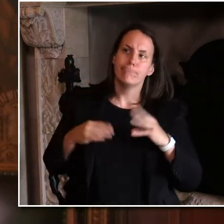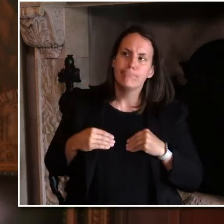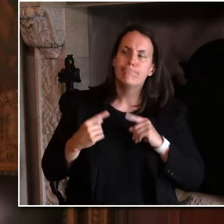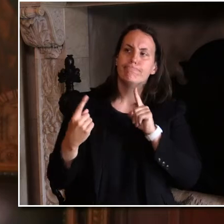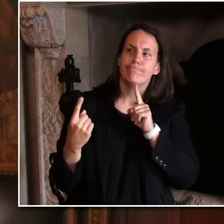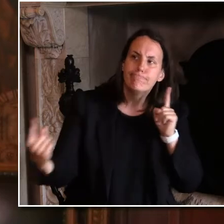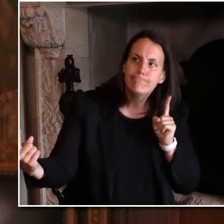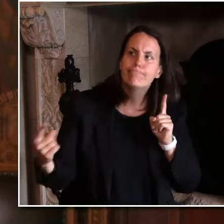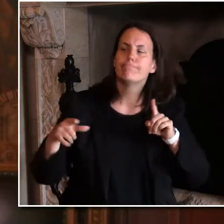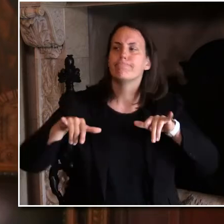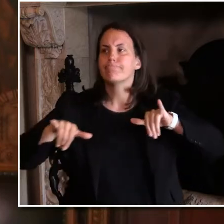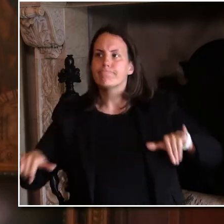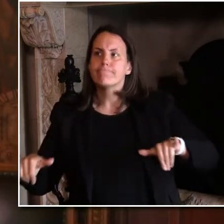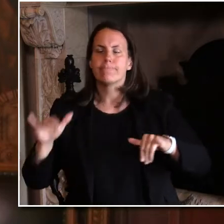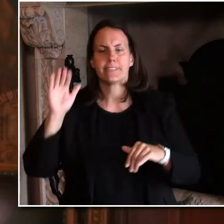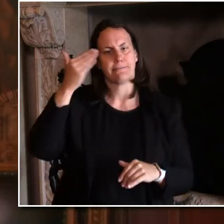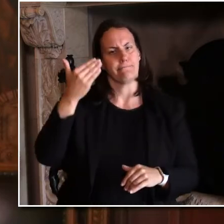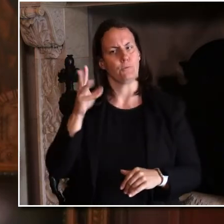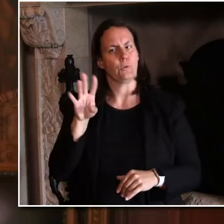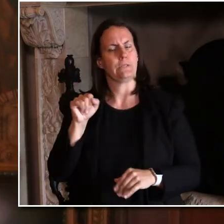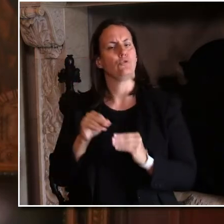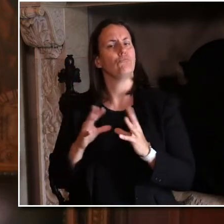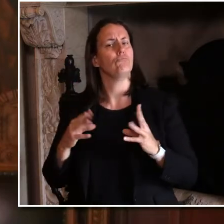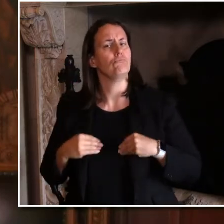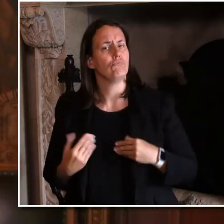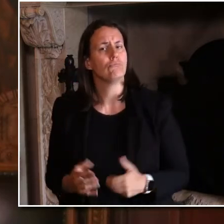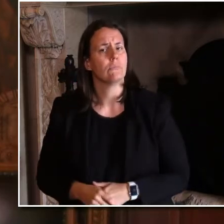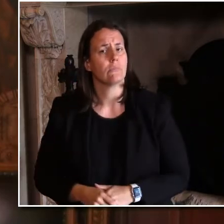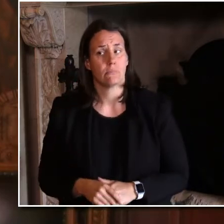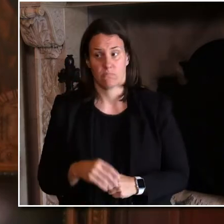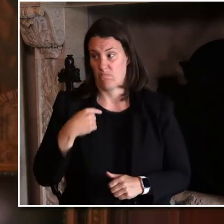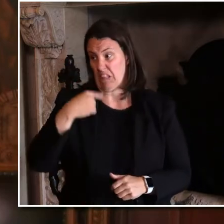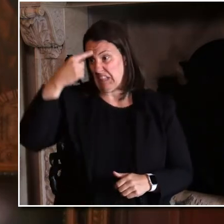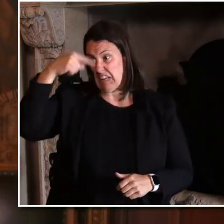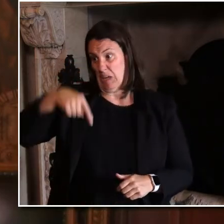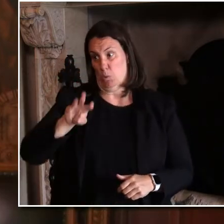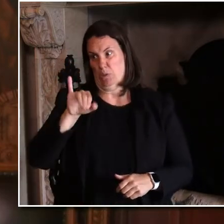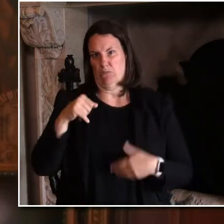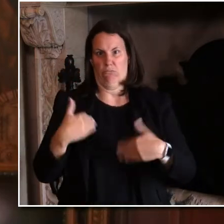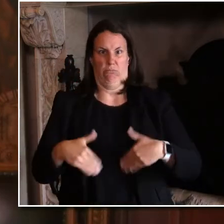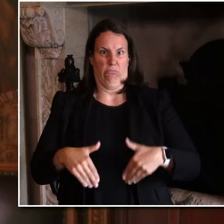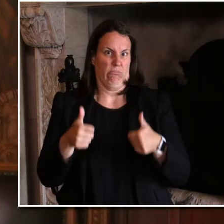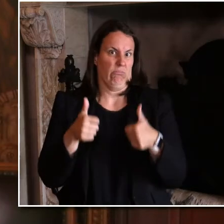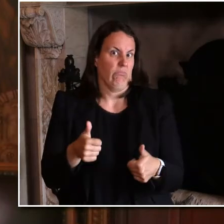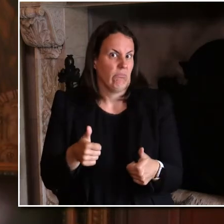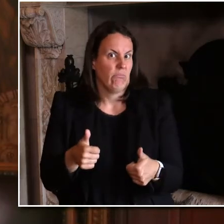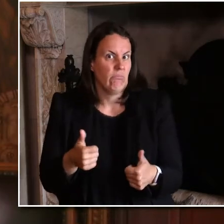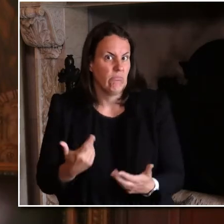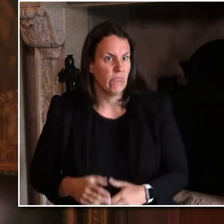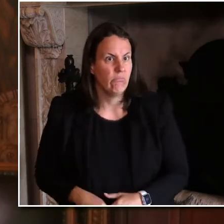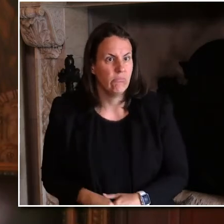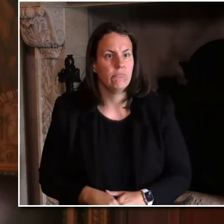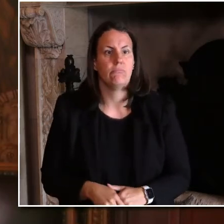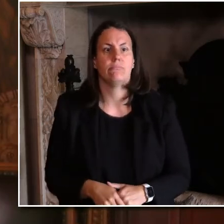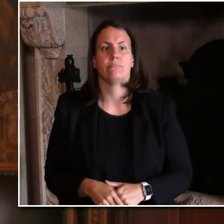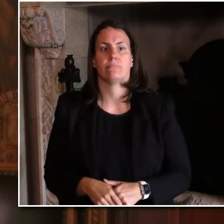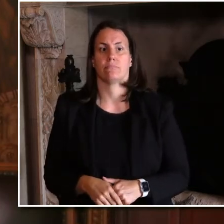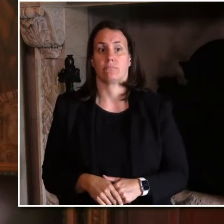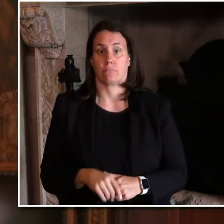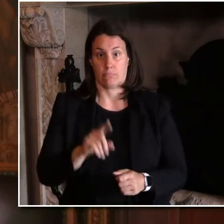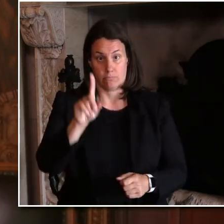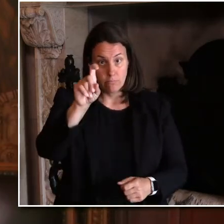public, I think there's a lot of good that can be done. So it's not a foregone conclusion that we are going to have a wave. There's a lot we can do to